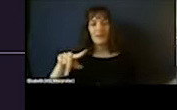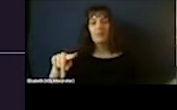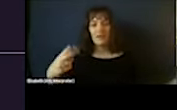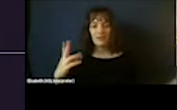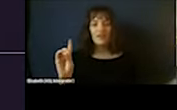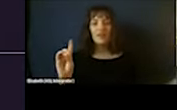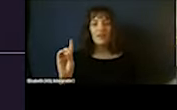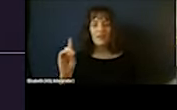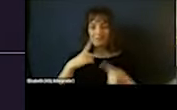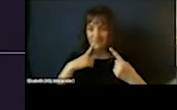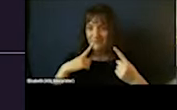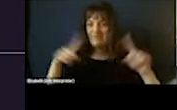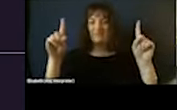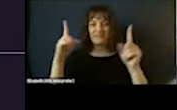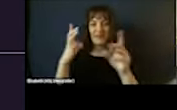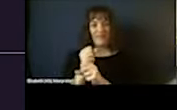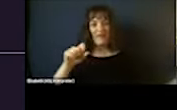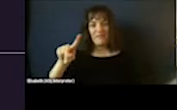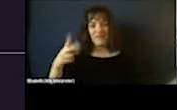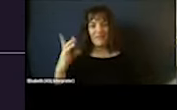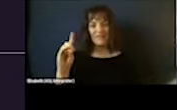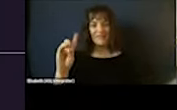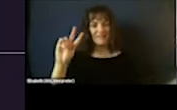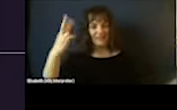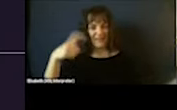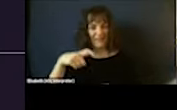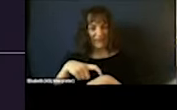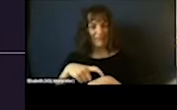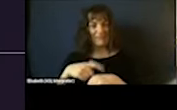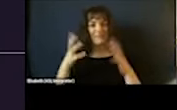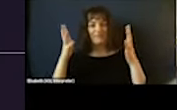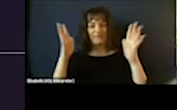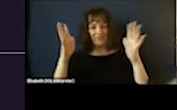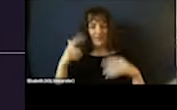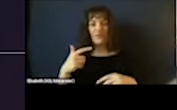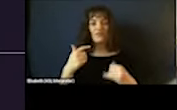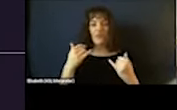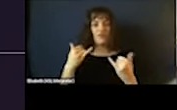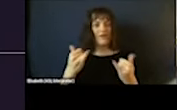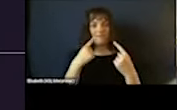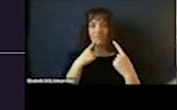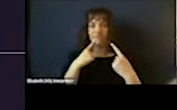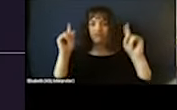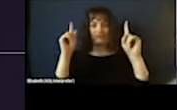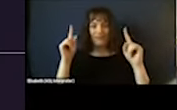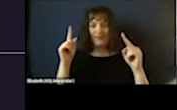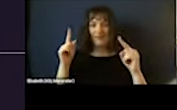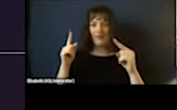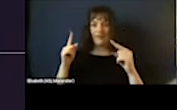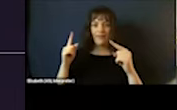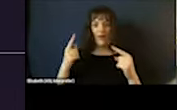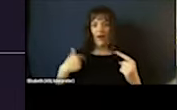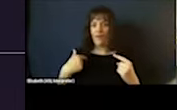I got my PhD that second time round. So I managed to get there. This thing that I'd wanted to do since I was